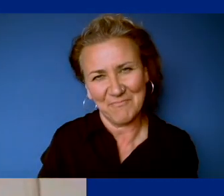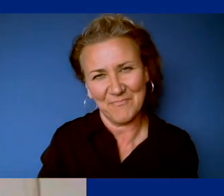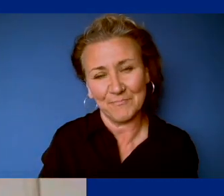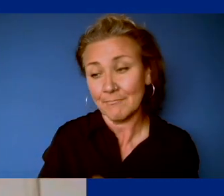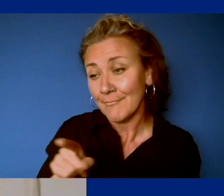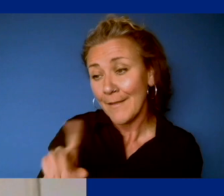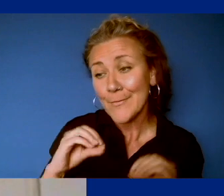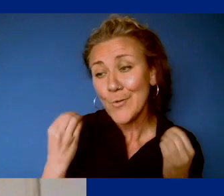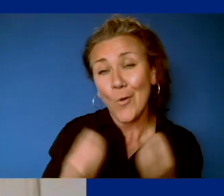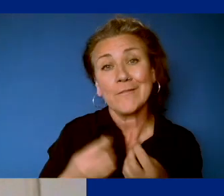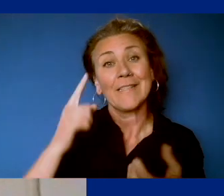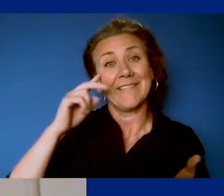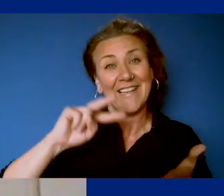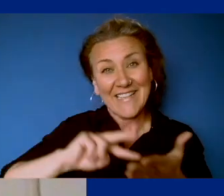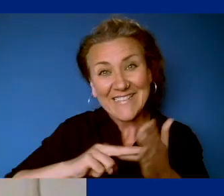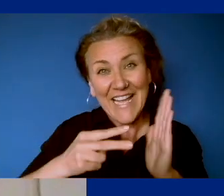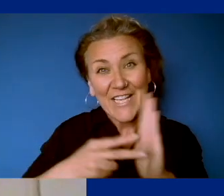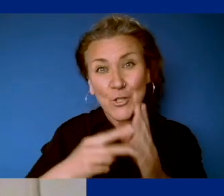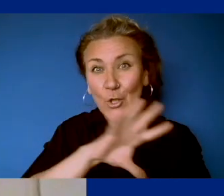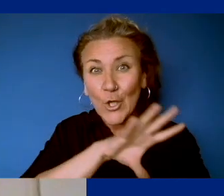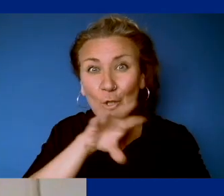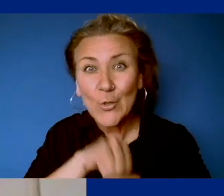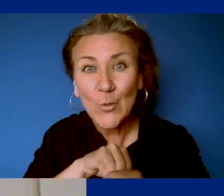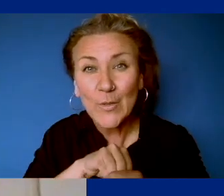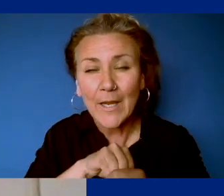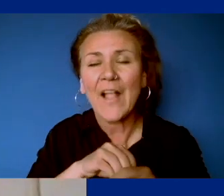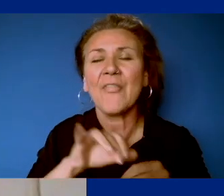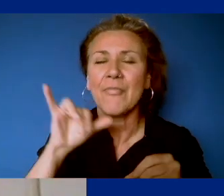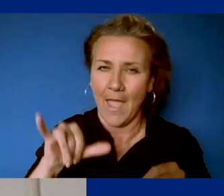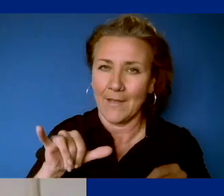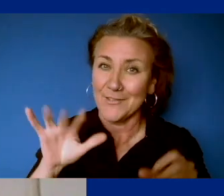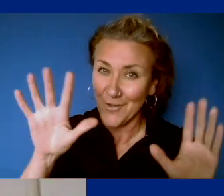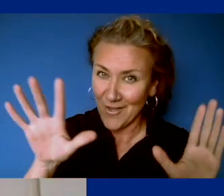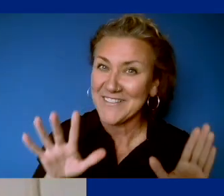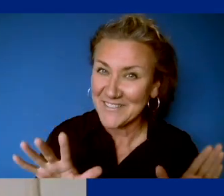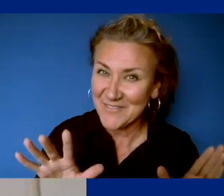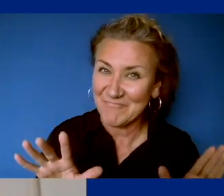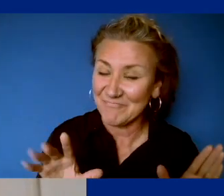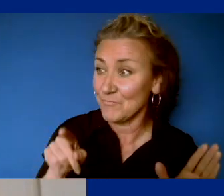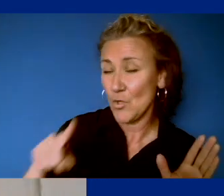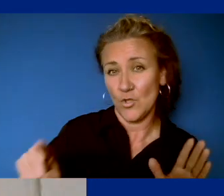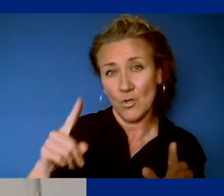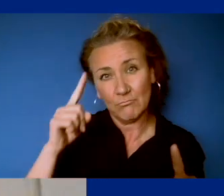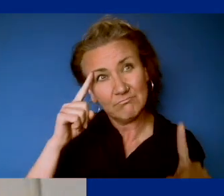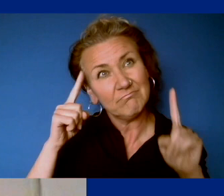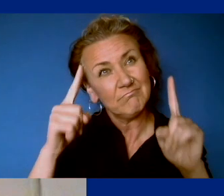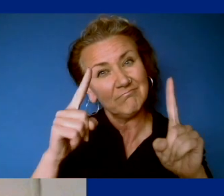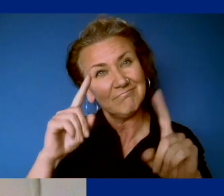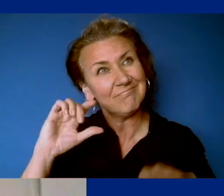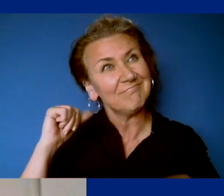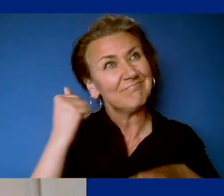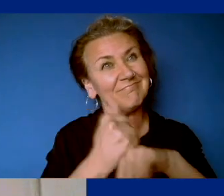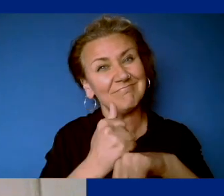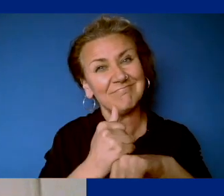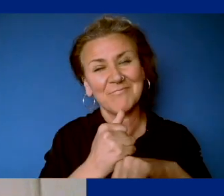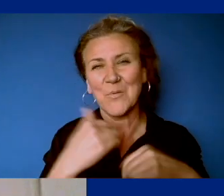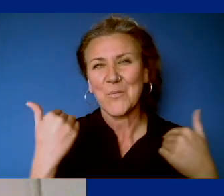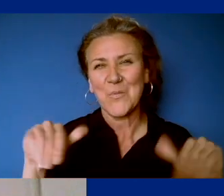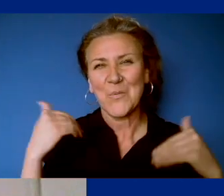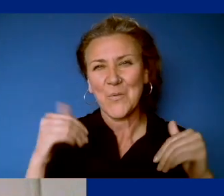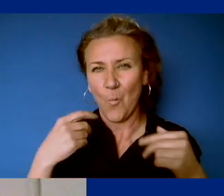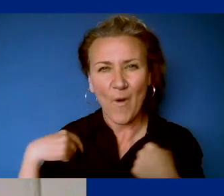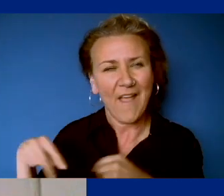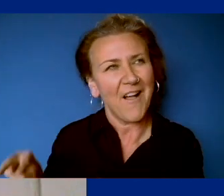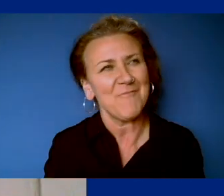short of awesome. Your intentional inclusivity is awesome. This is a playbook that continues to set a